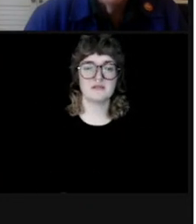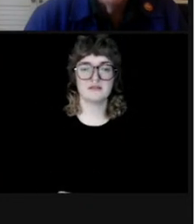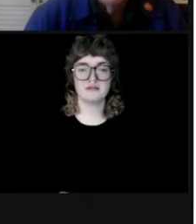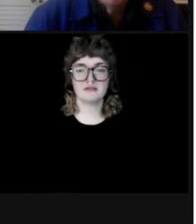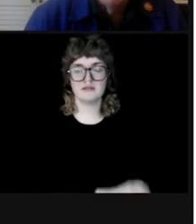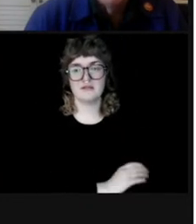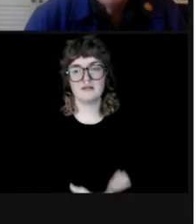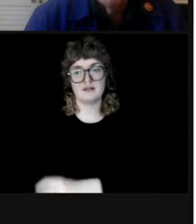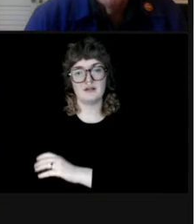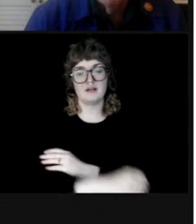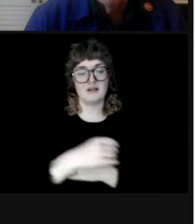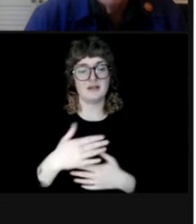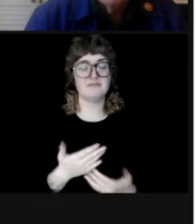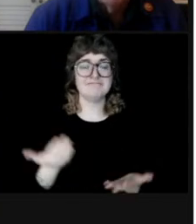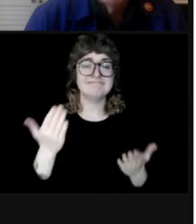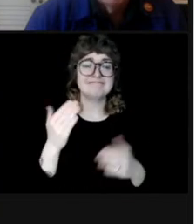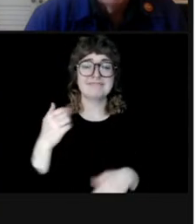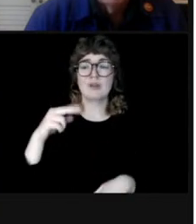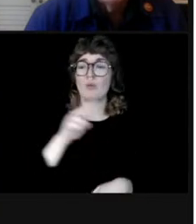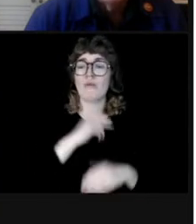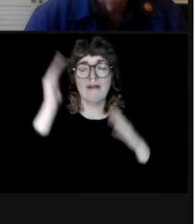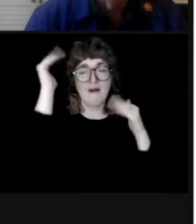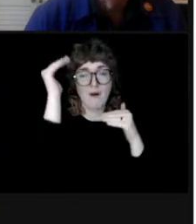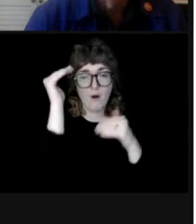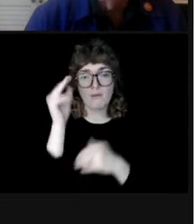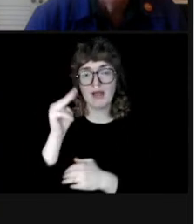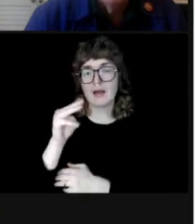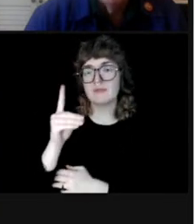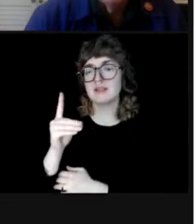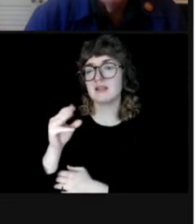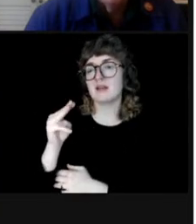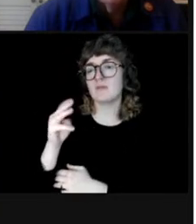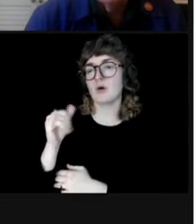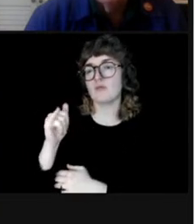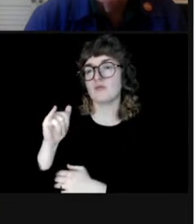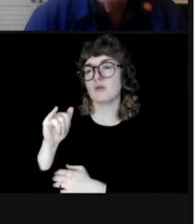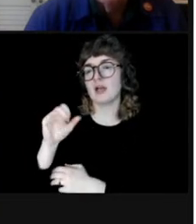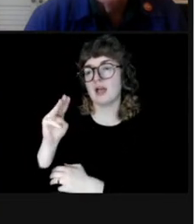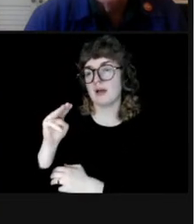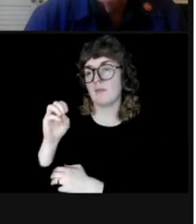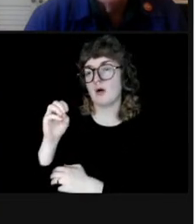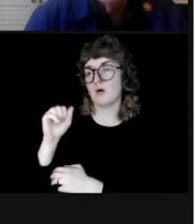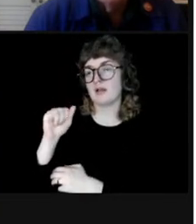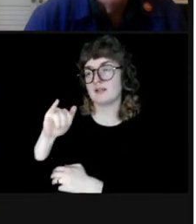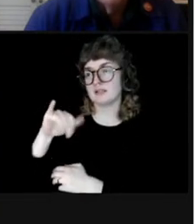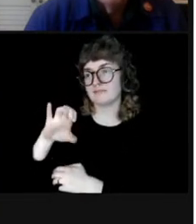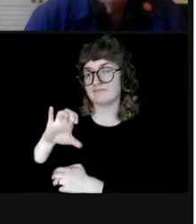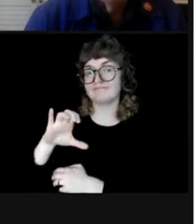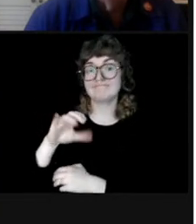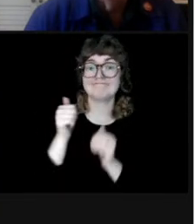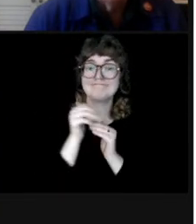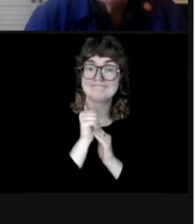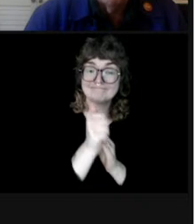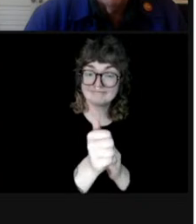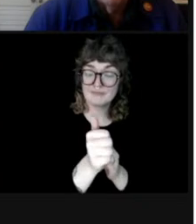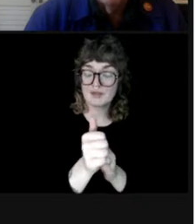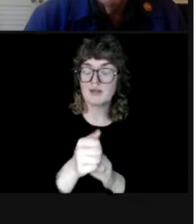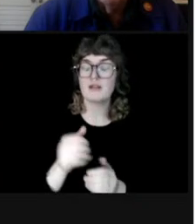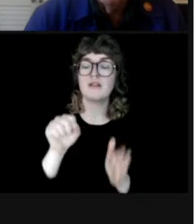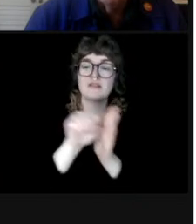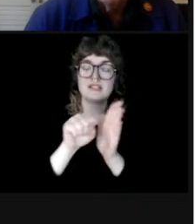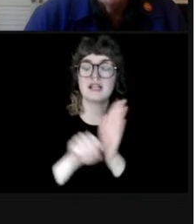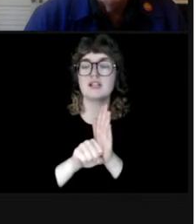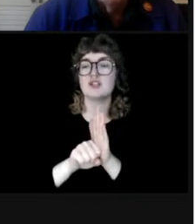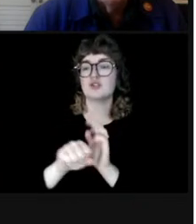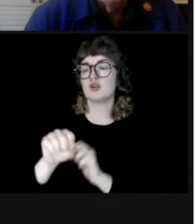We sincerely hope that the Maryland Mosaic will be carried a step further by the state's 250th Commission and be an important part